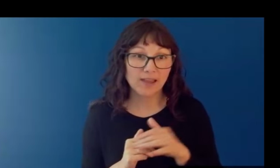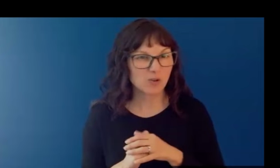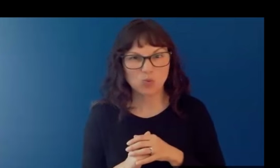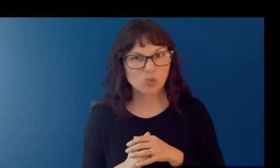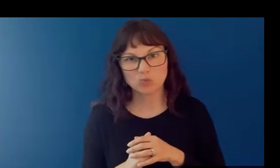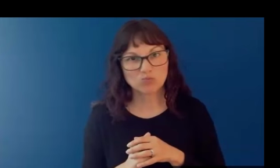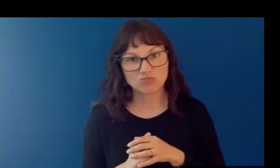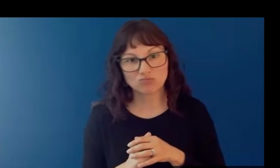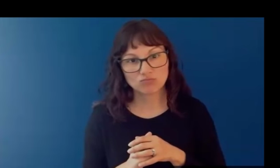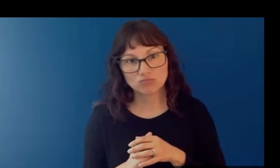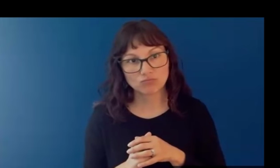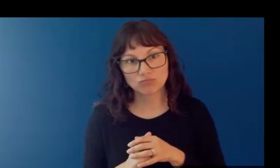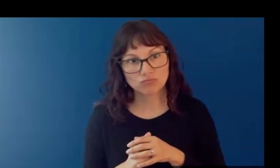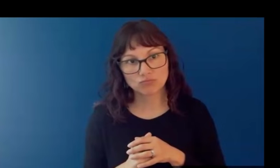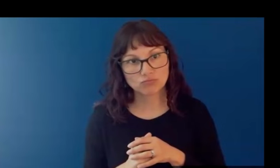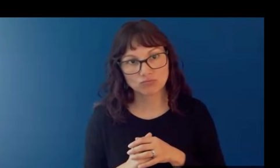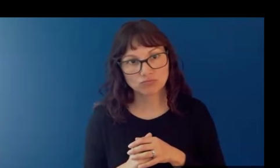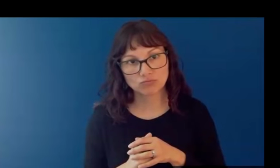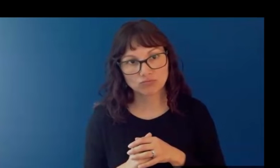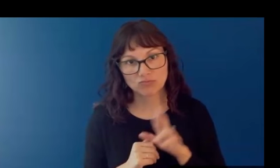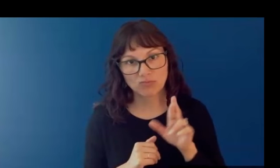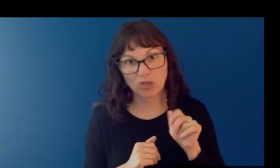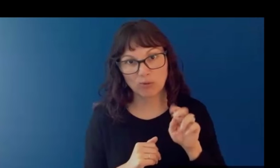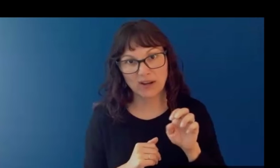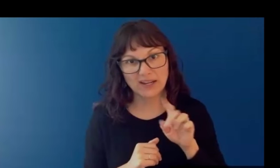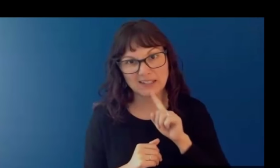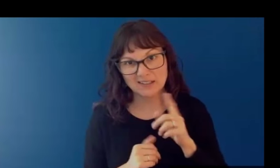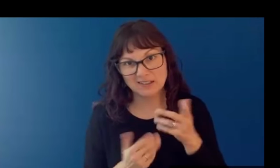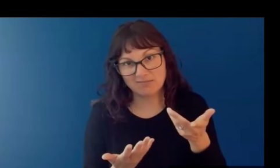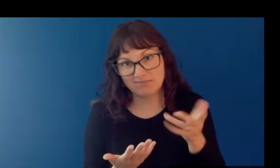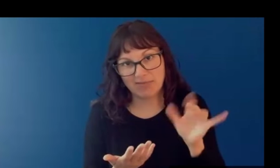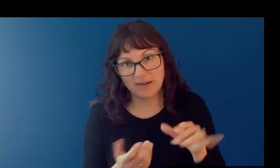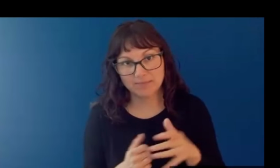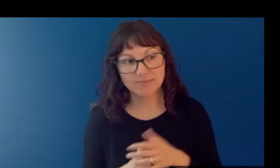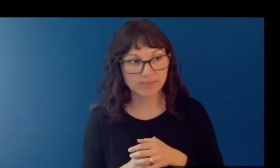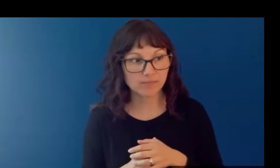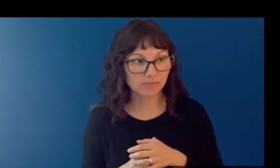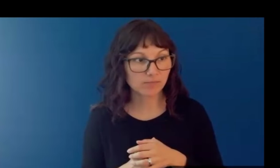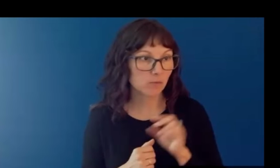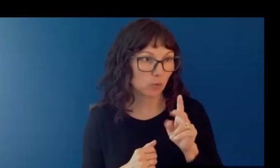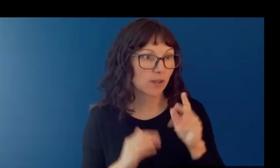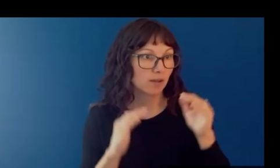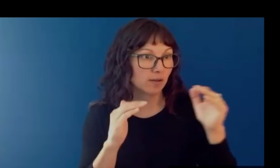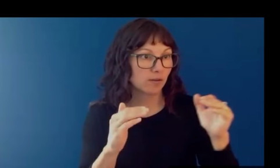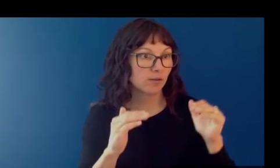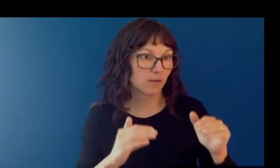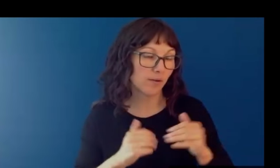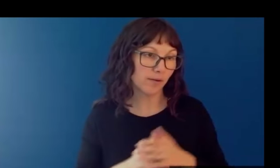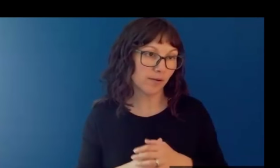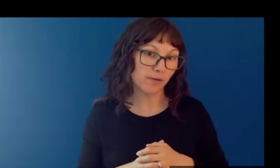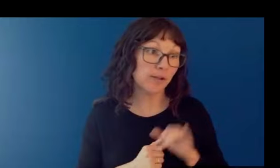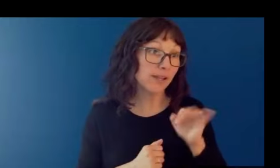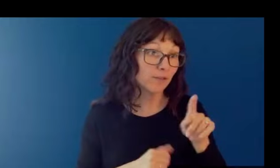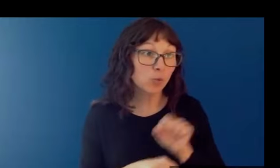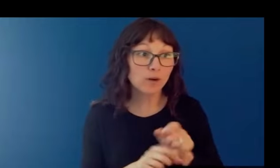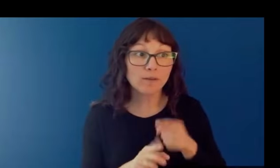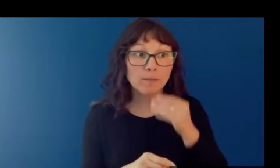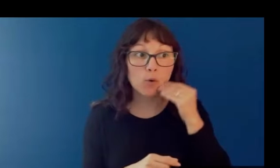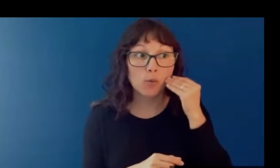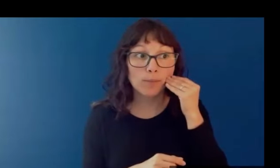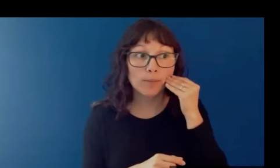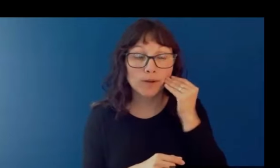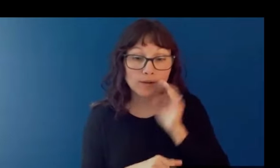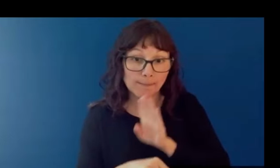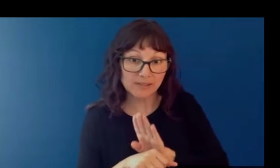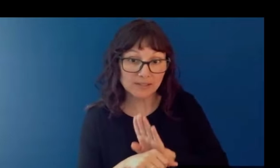no. Other than that, the rate is going to be the rate. All right. If you work from home,